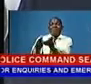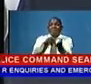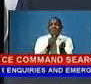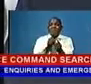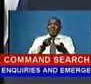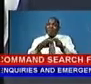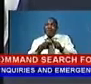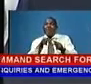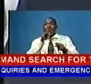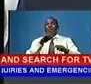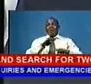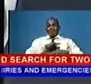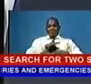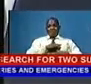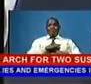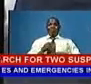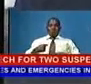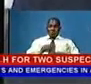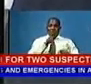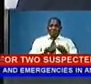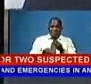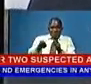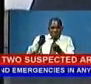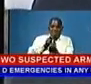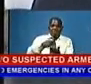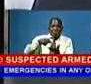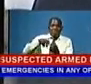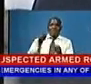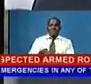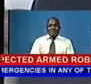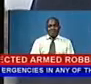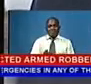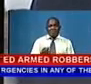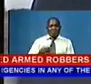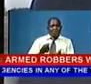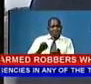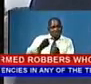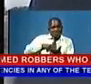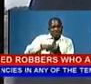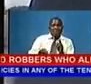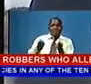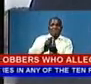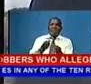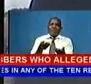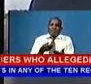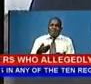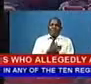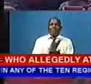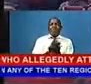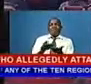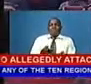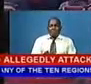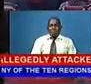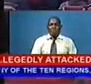been done, it can be corrected, because this will amount to overruling your own earlier ruling, which gave us a lie. At